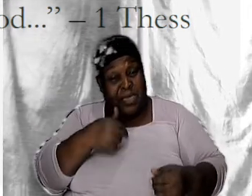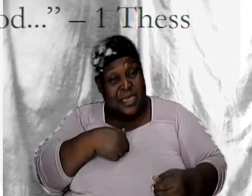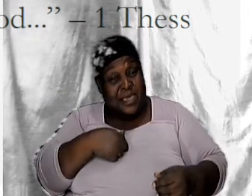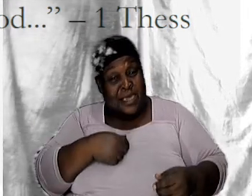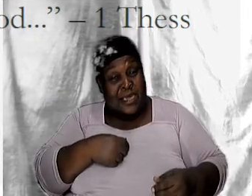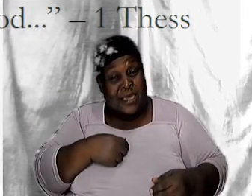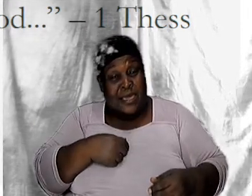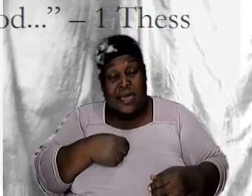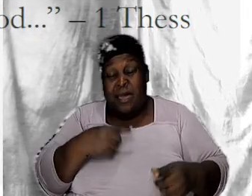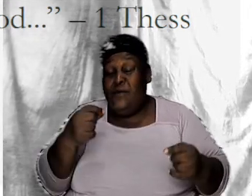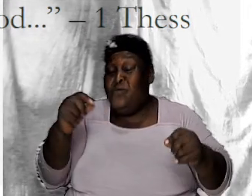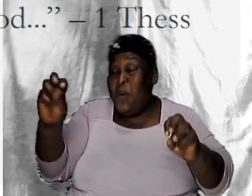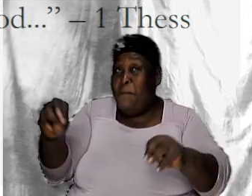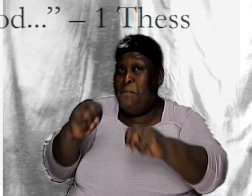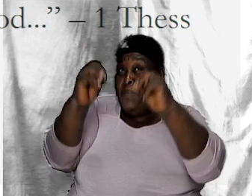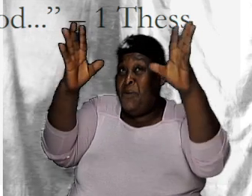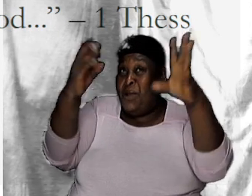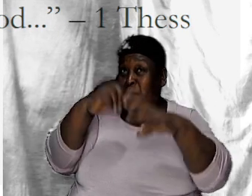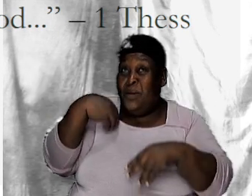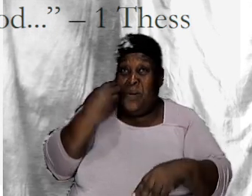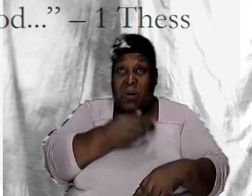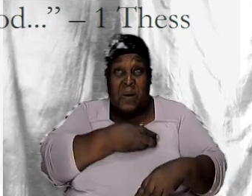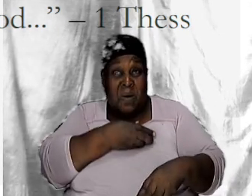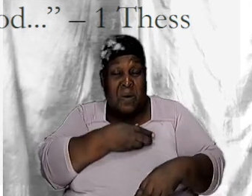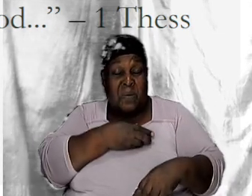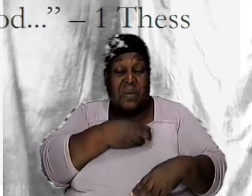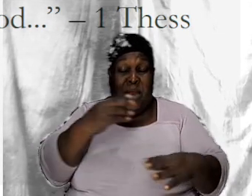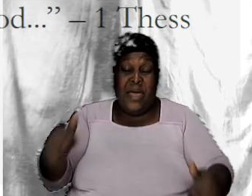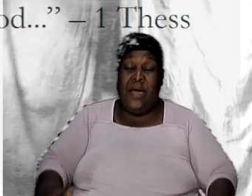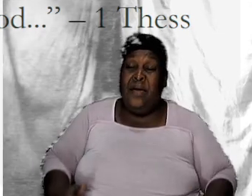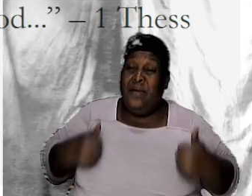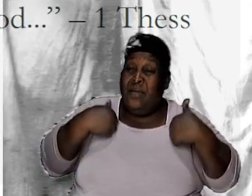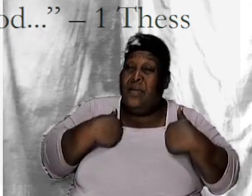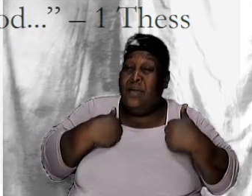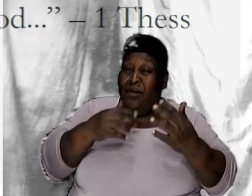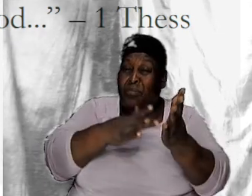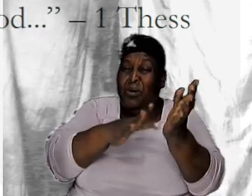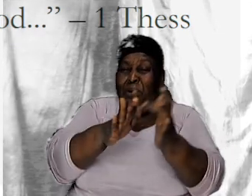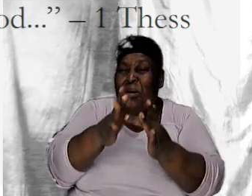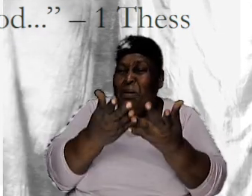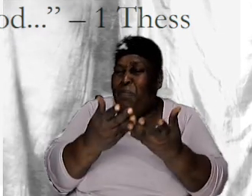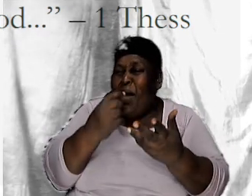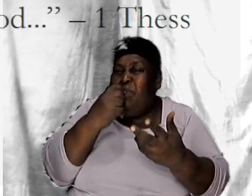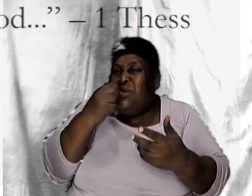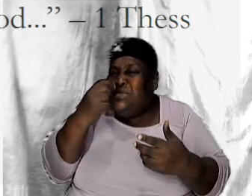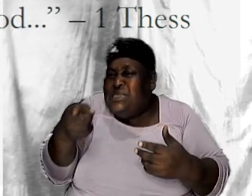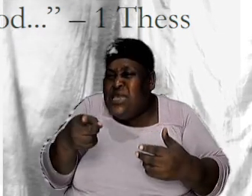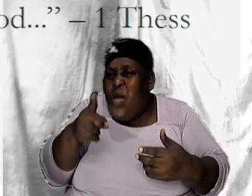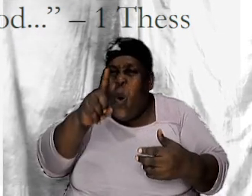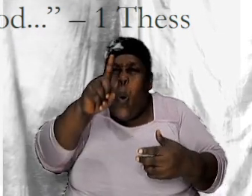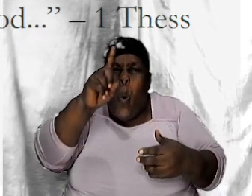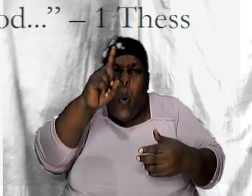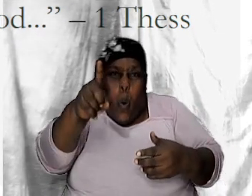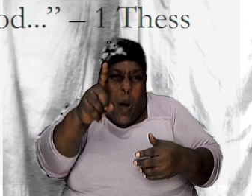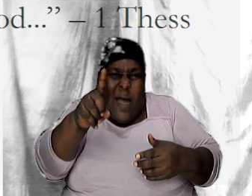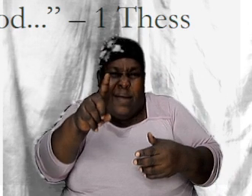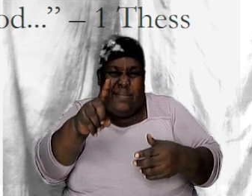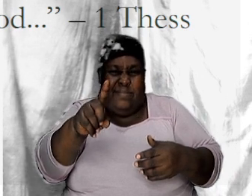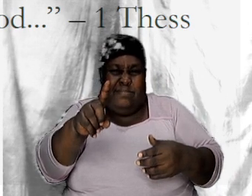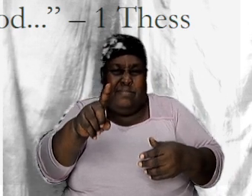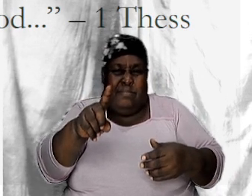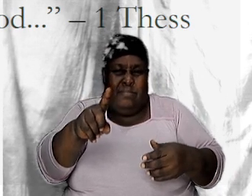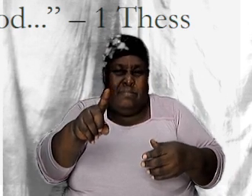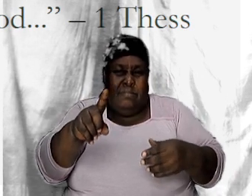done a miracle in our lives. But the Bible said, out of the 10, only one returned, only one turned back. Amen. And to